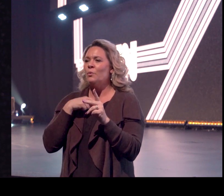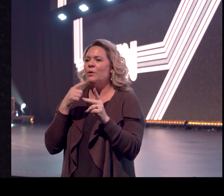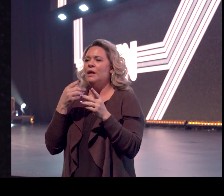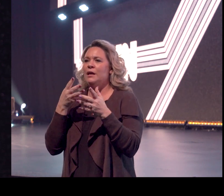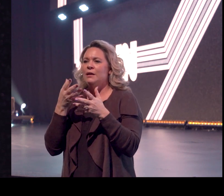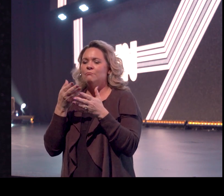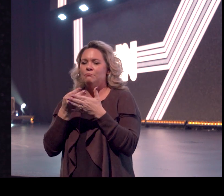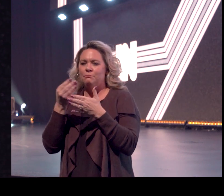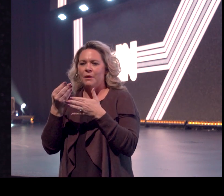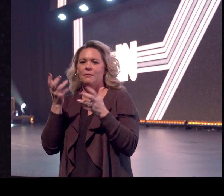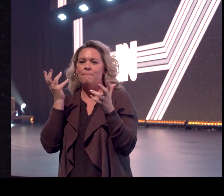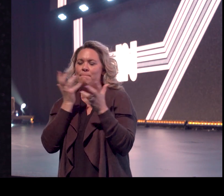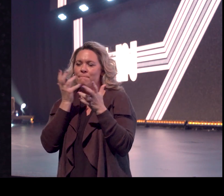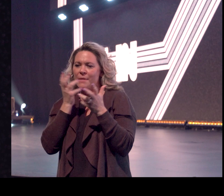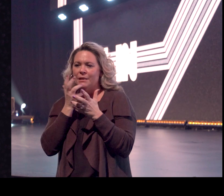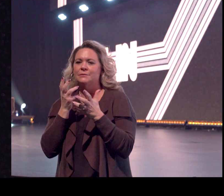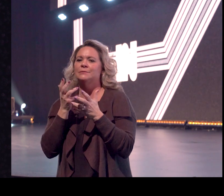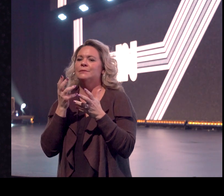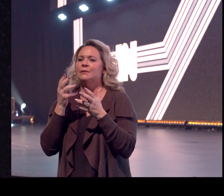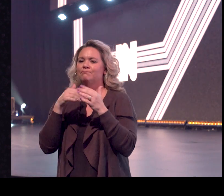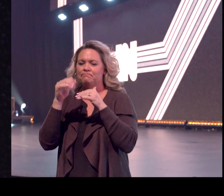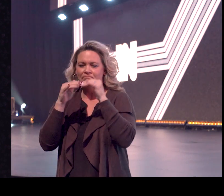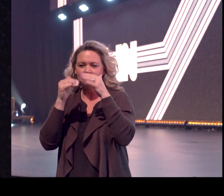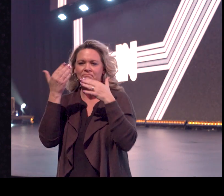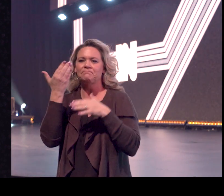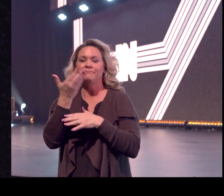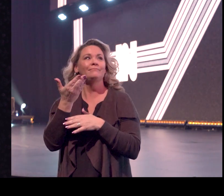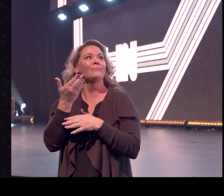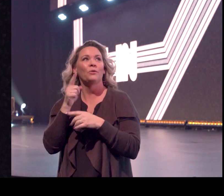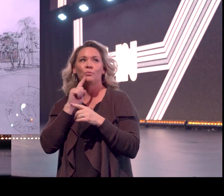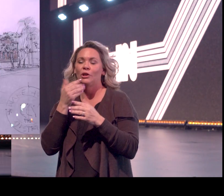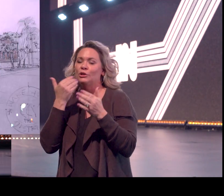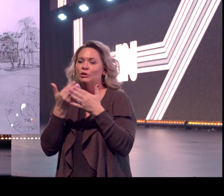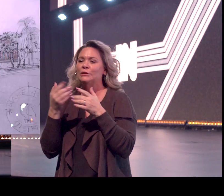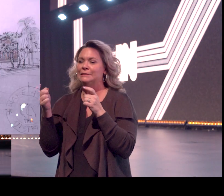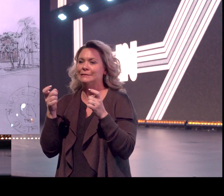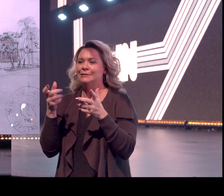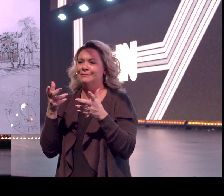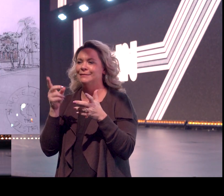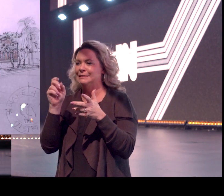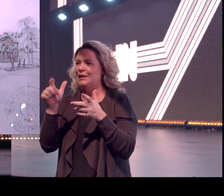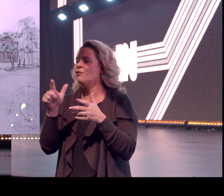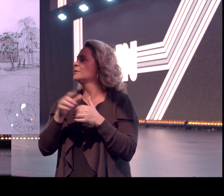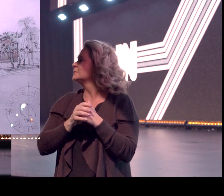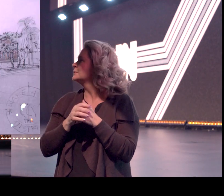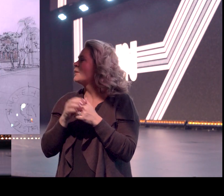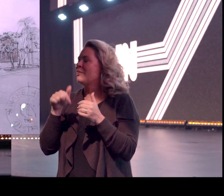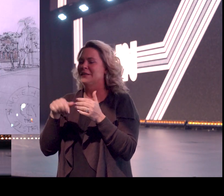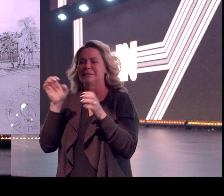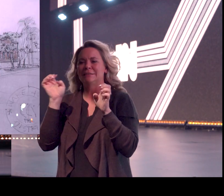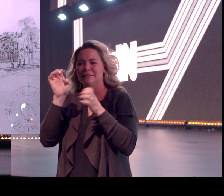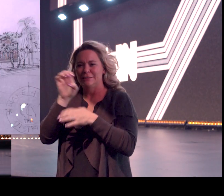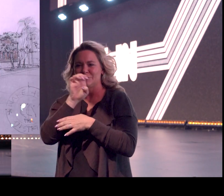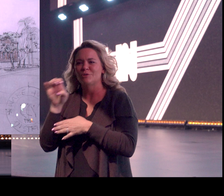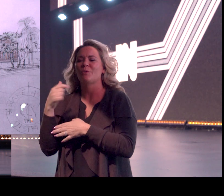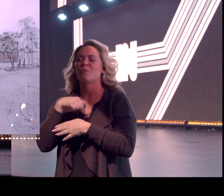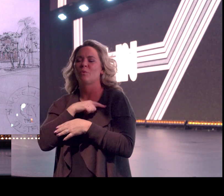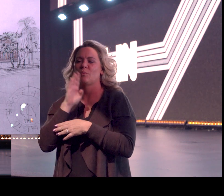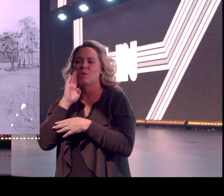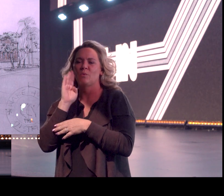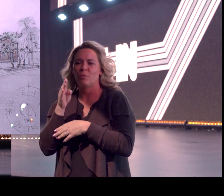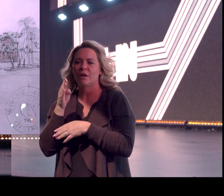for us to get an amazing property downtown at a really good deal. And so this